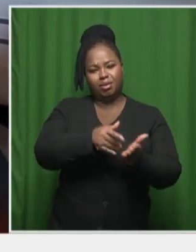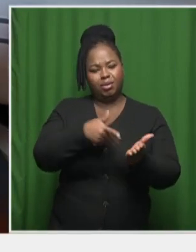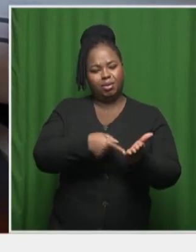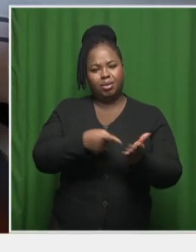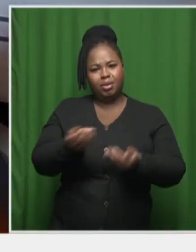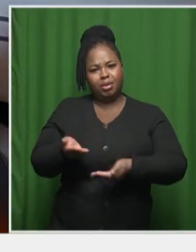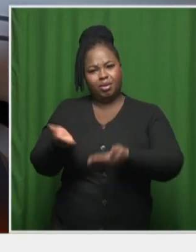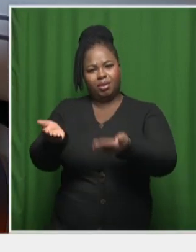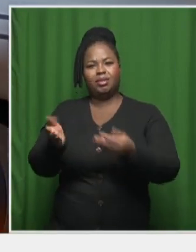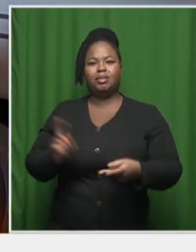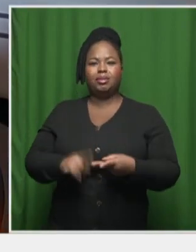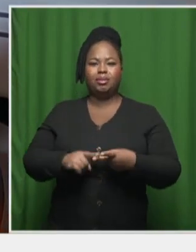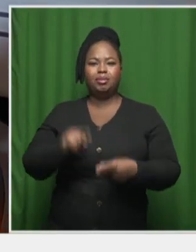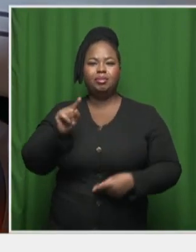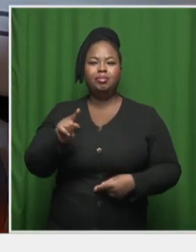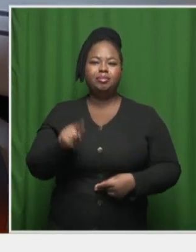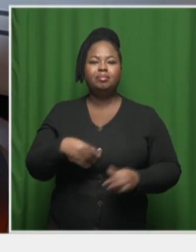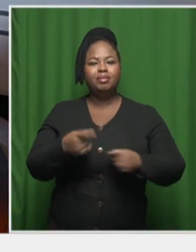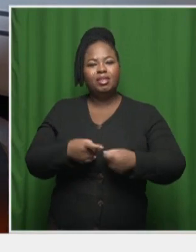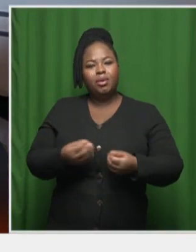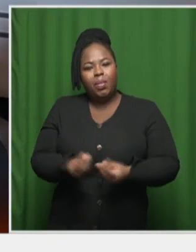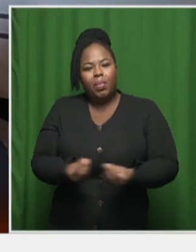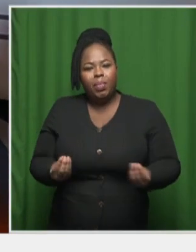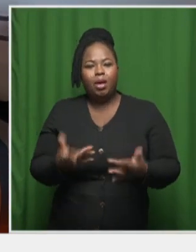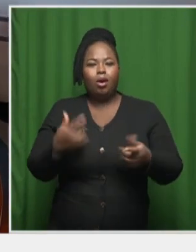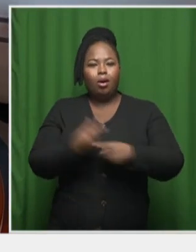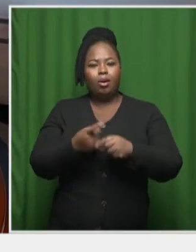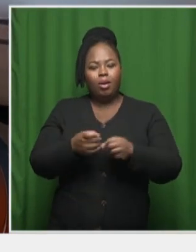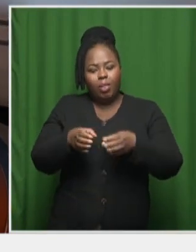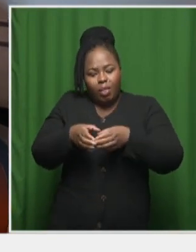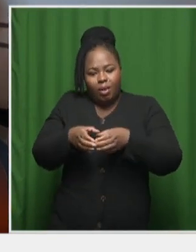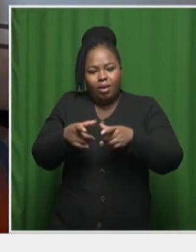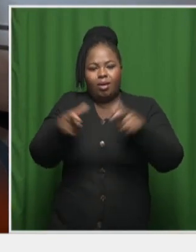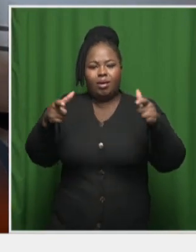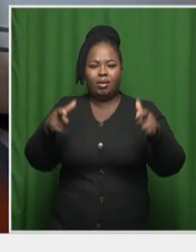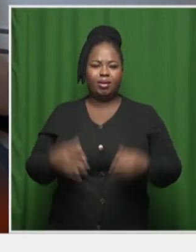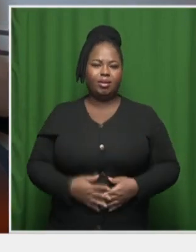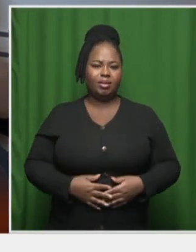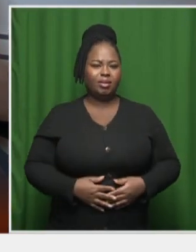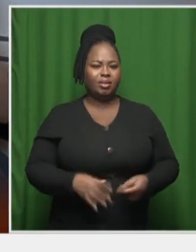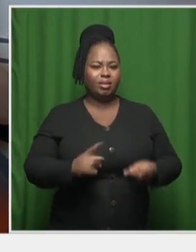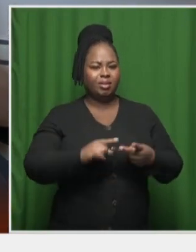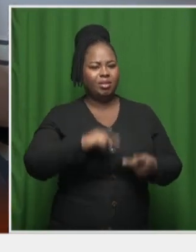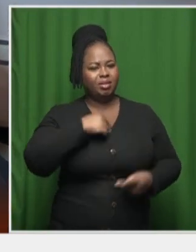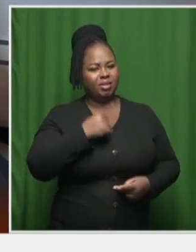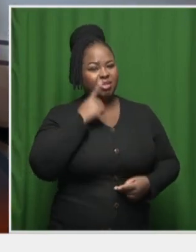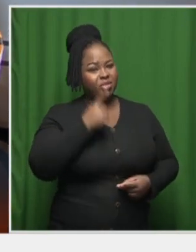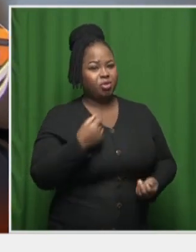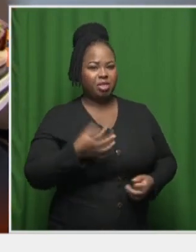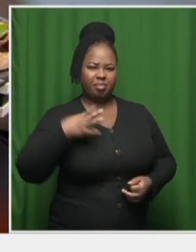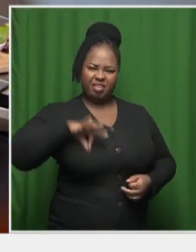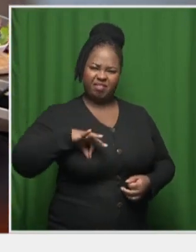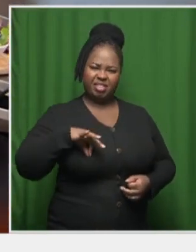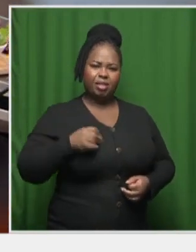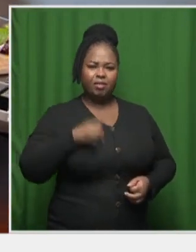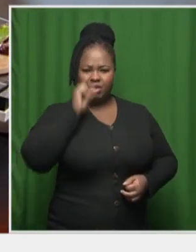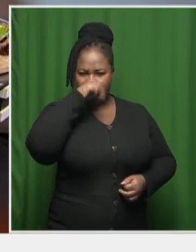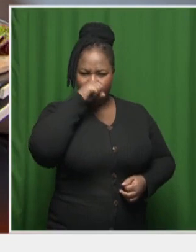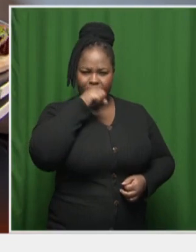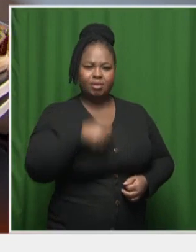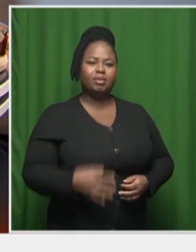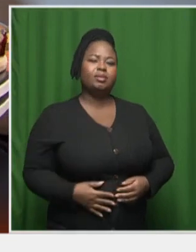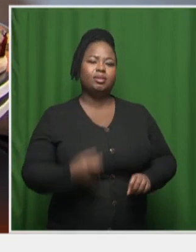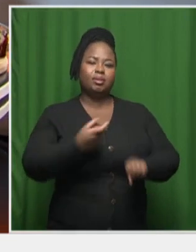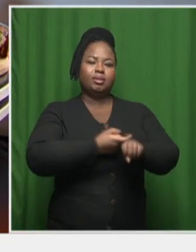in the oven, little pie. Whether you make the small ones or a large pie. For the benefit of our viewers who don't know what pulled pork is it like the